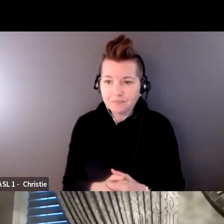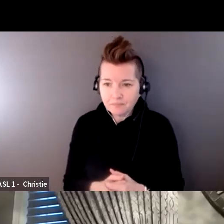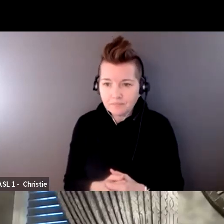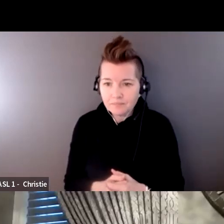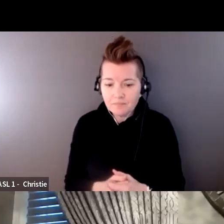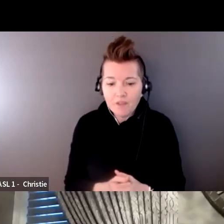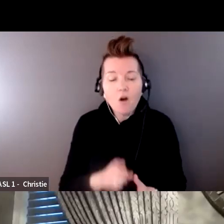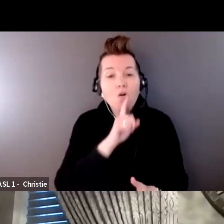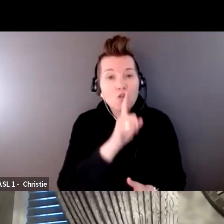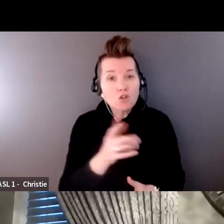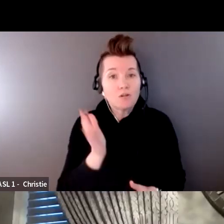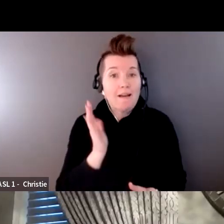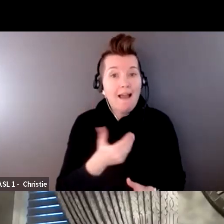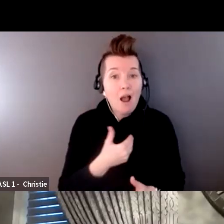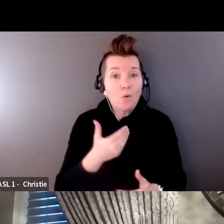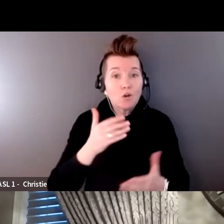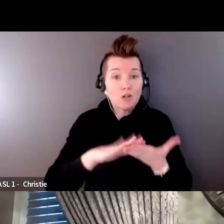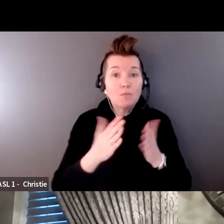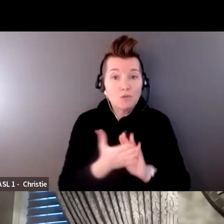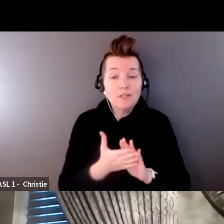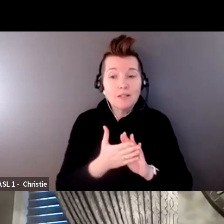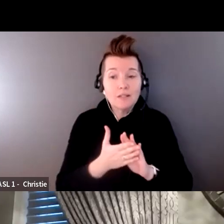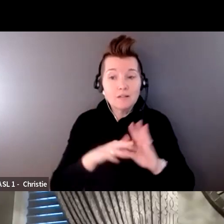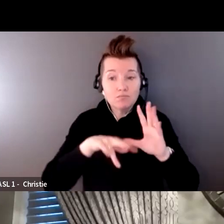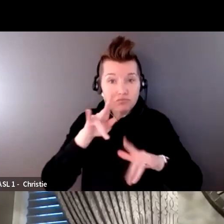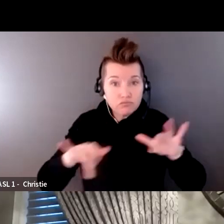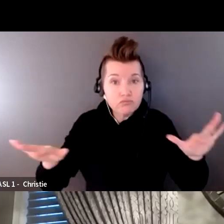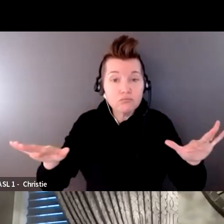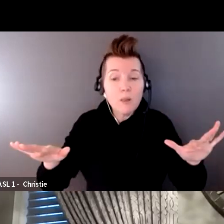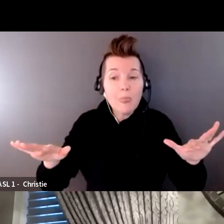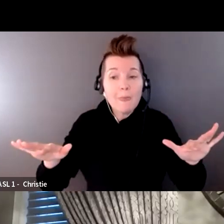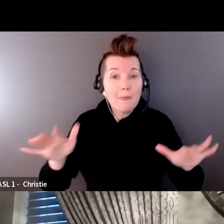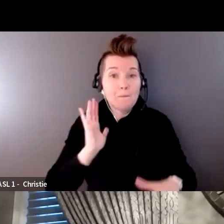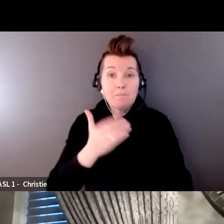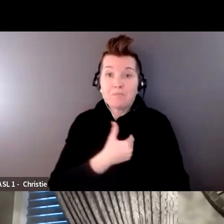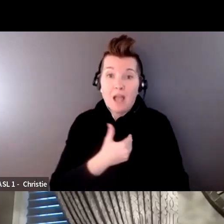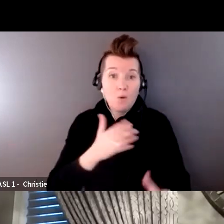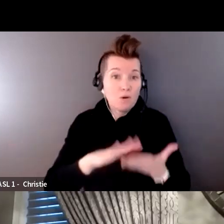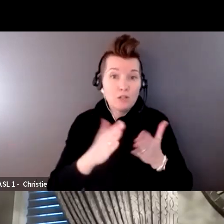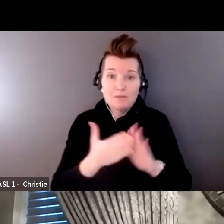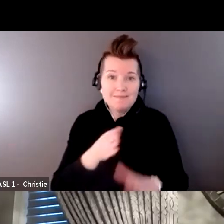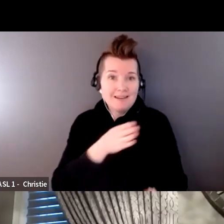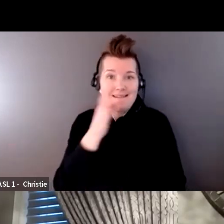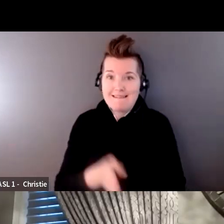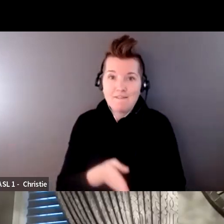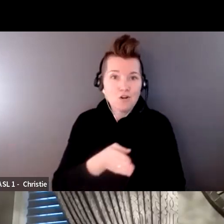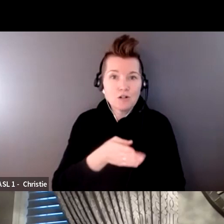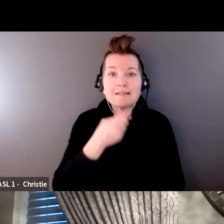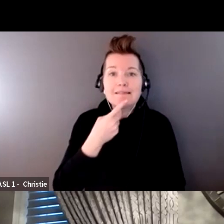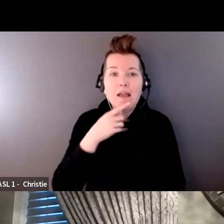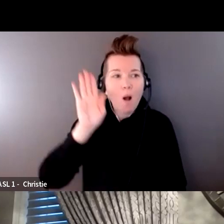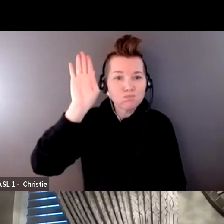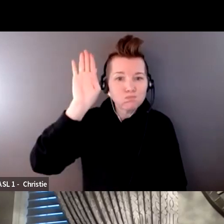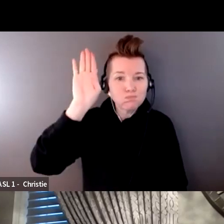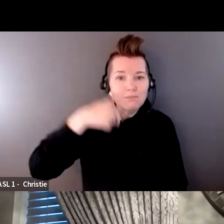ethnic community that I serve, you have to understand that they don't come out saying, I have a need. Come out saying,